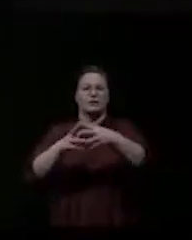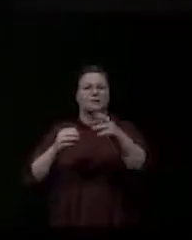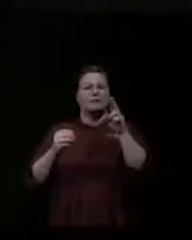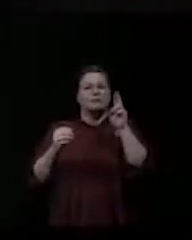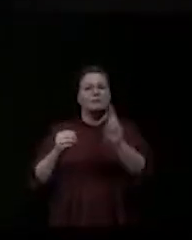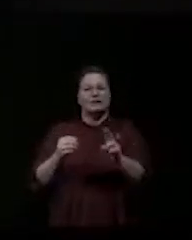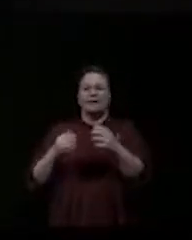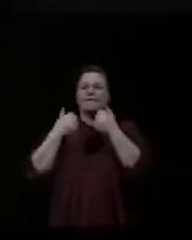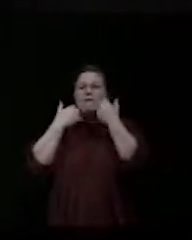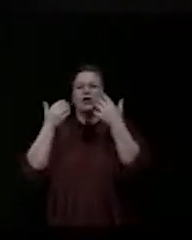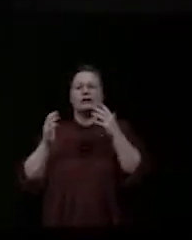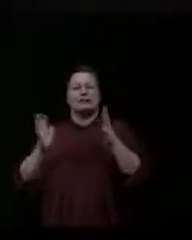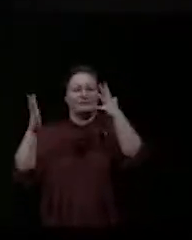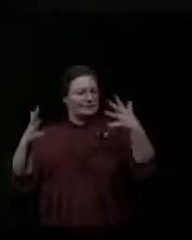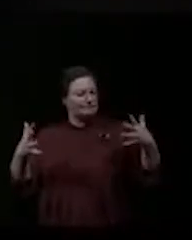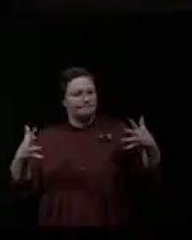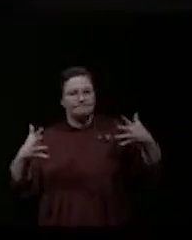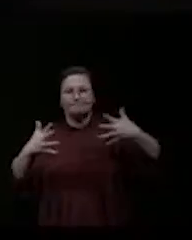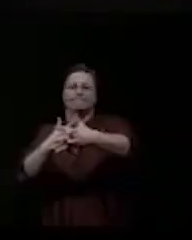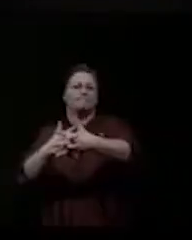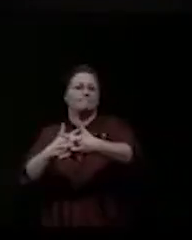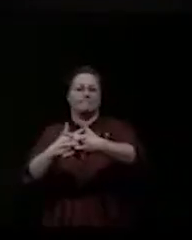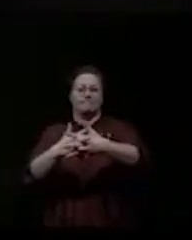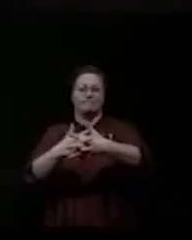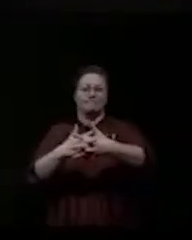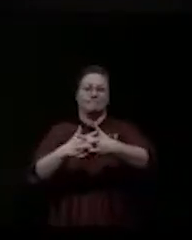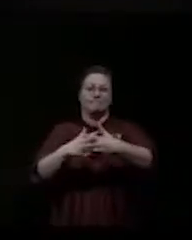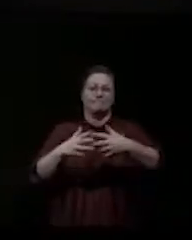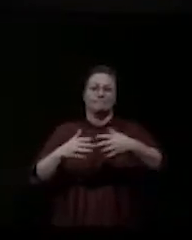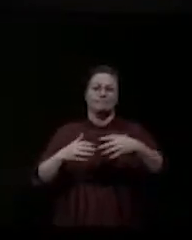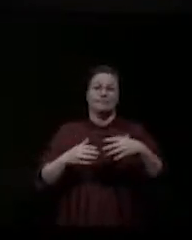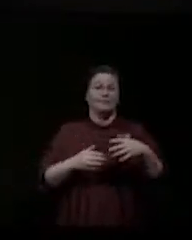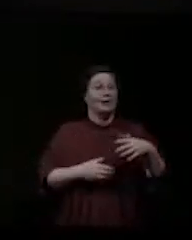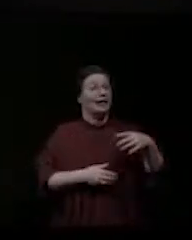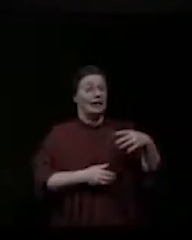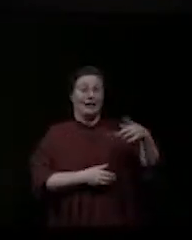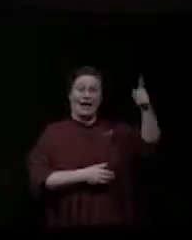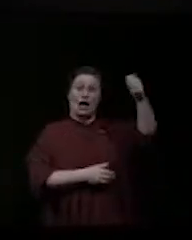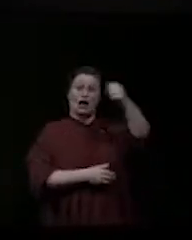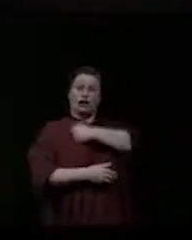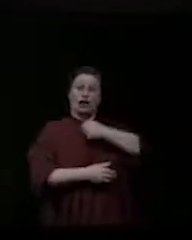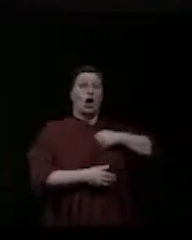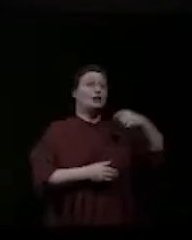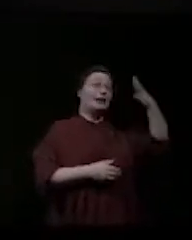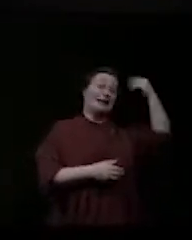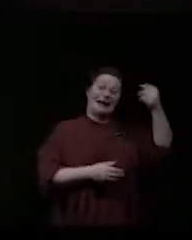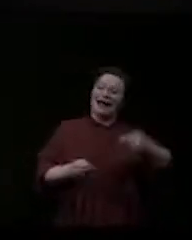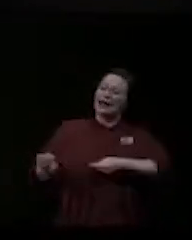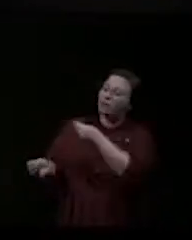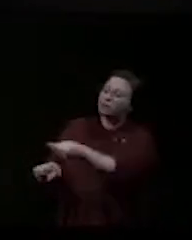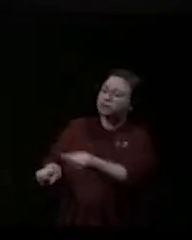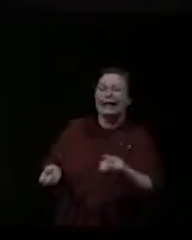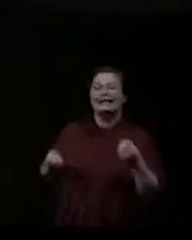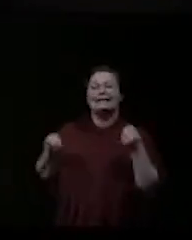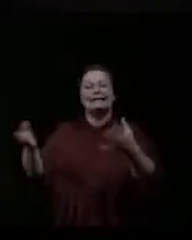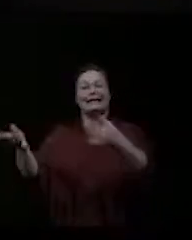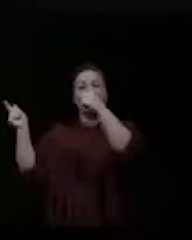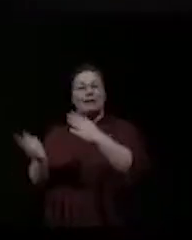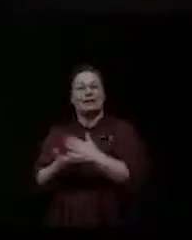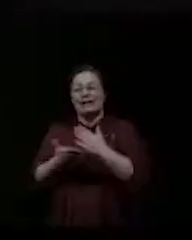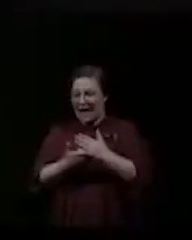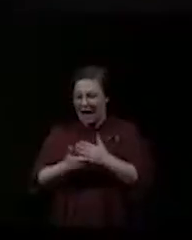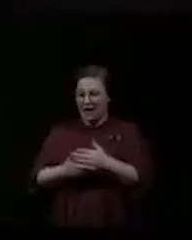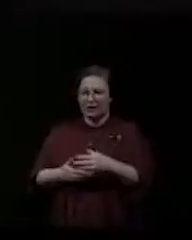from daily living, not in the gift of government to give, but in the entitlement